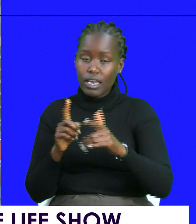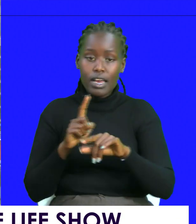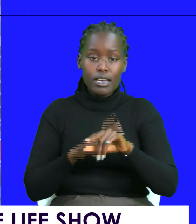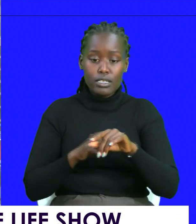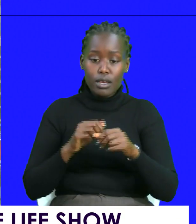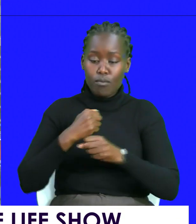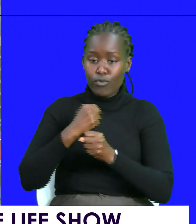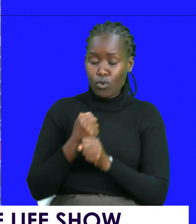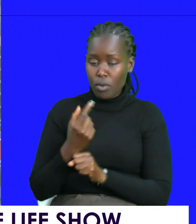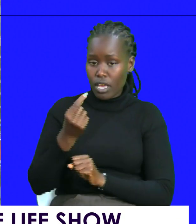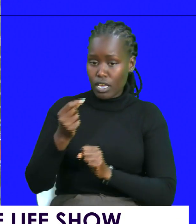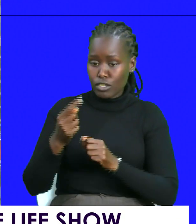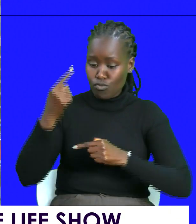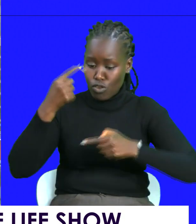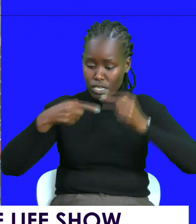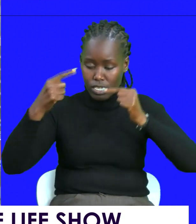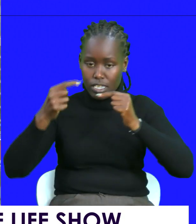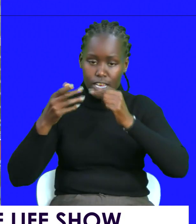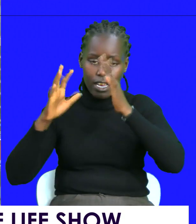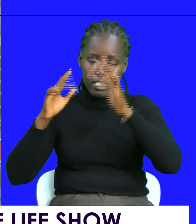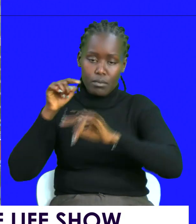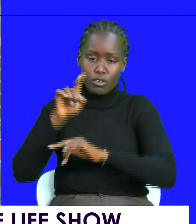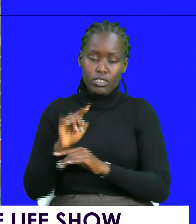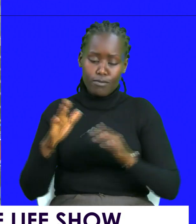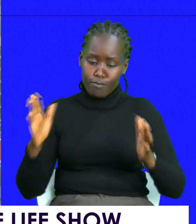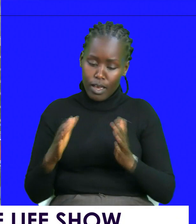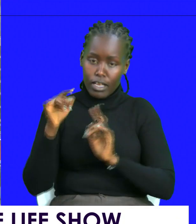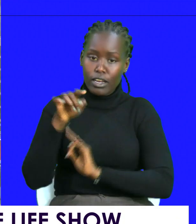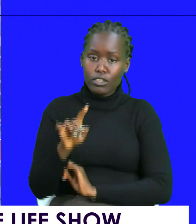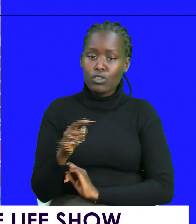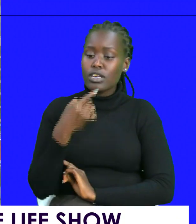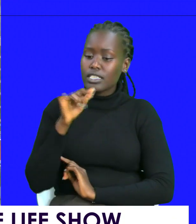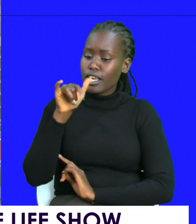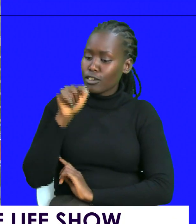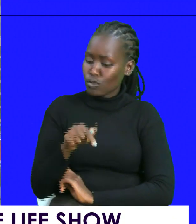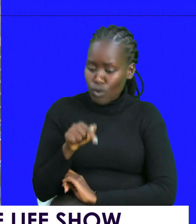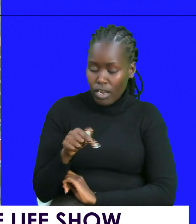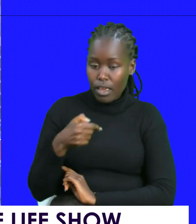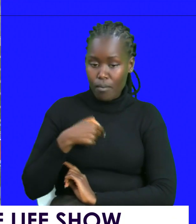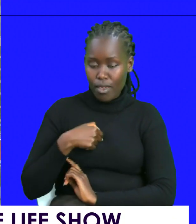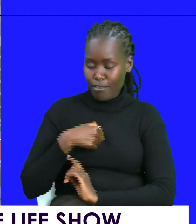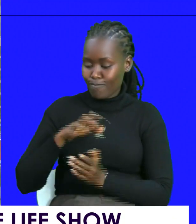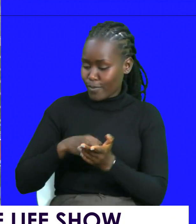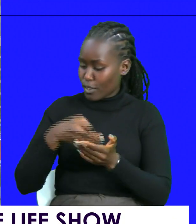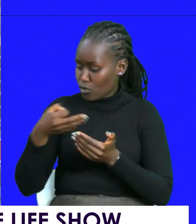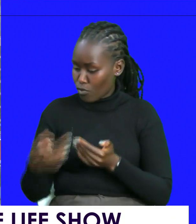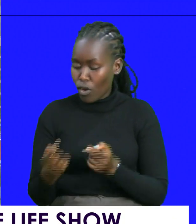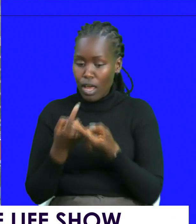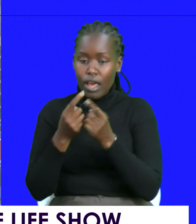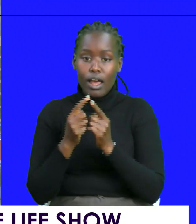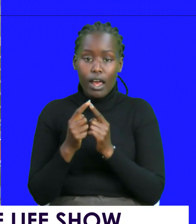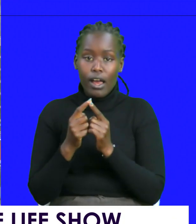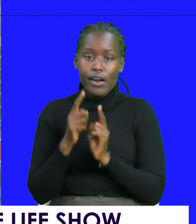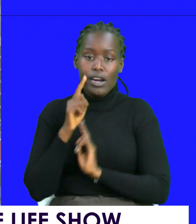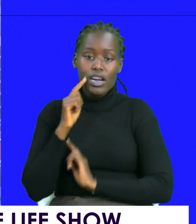little success, celebrate you, encourage you. Say that today I was to fall in that incident of